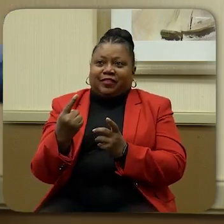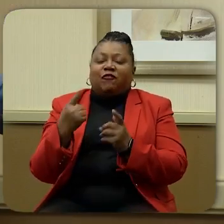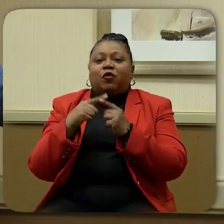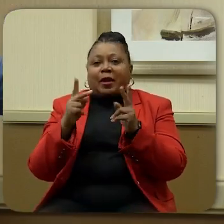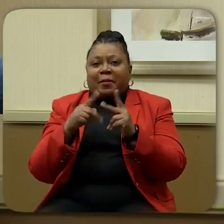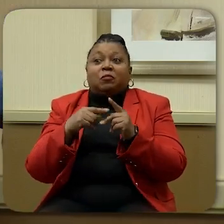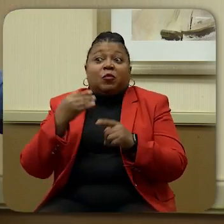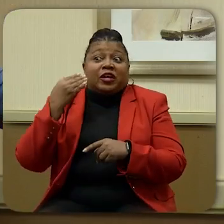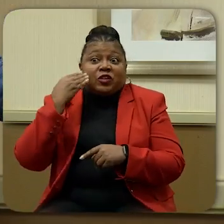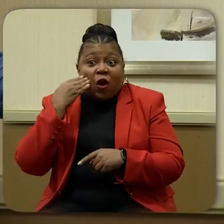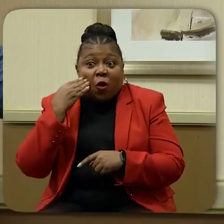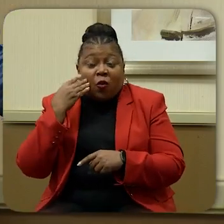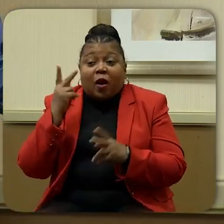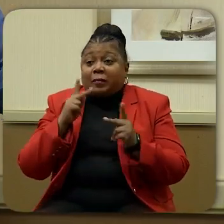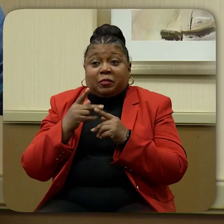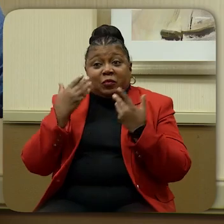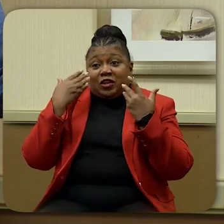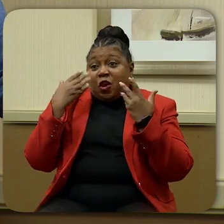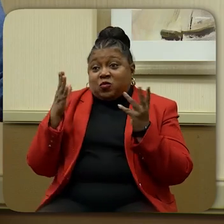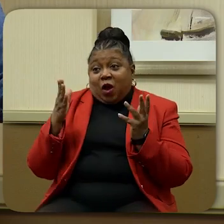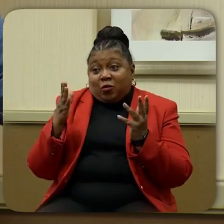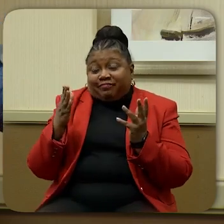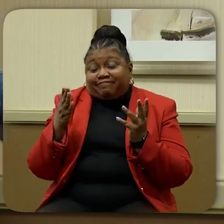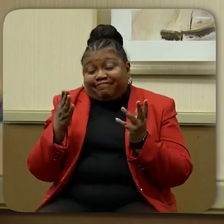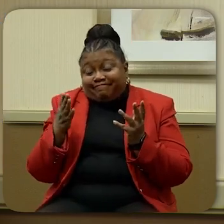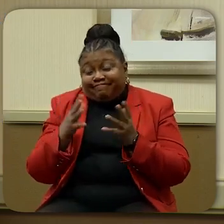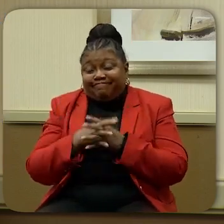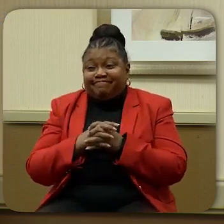for people that we know or people that we don't know.